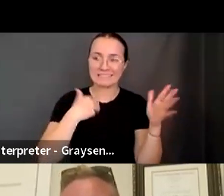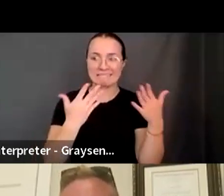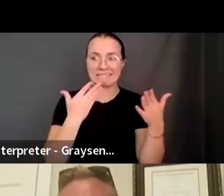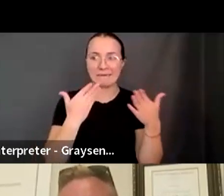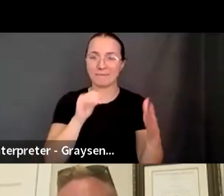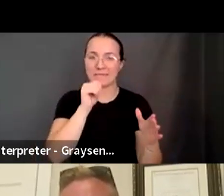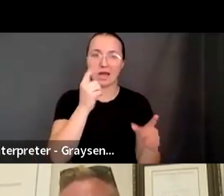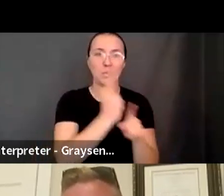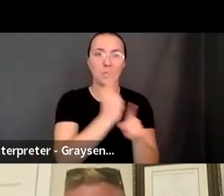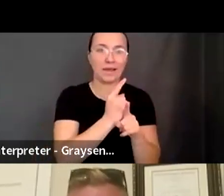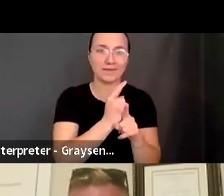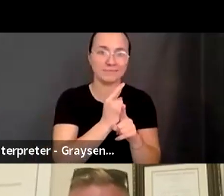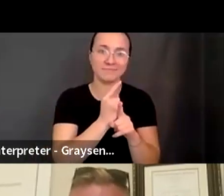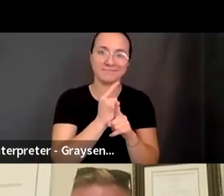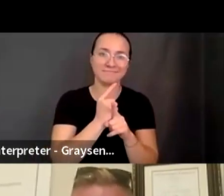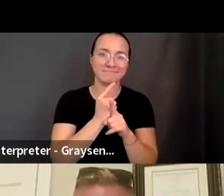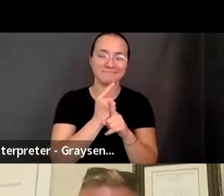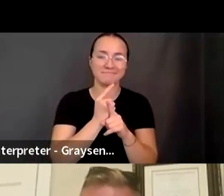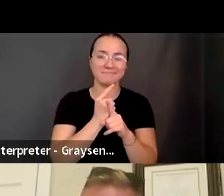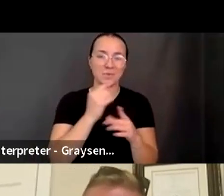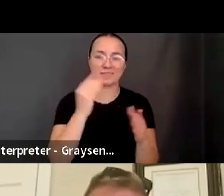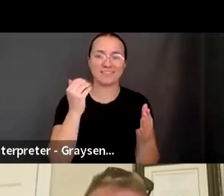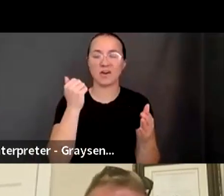to hear that.